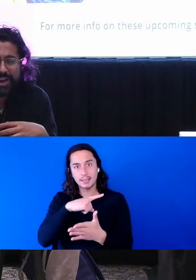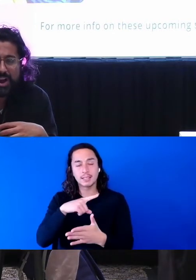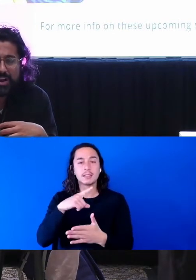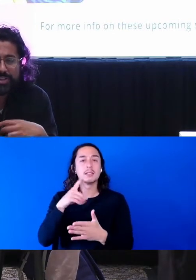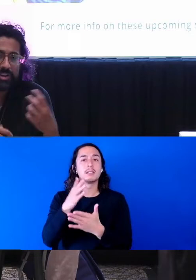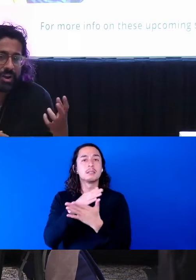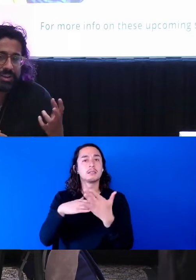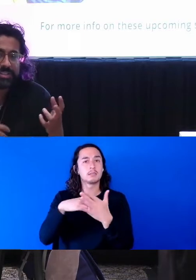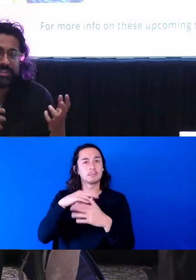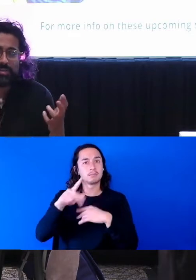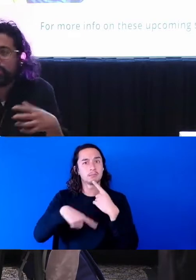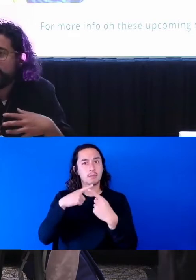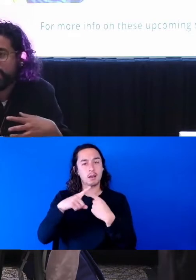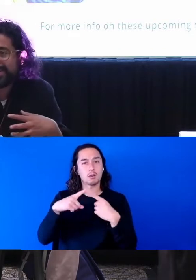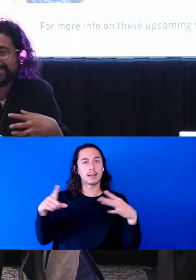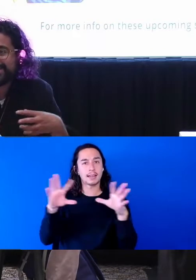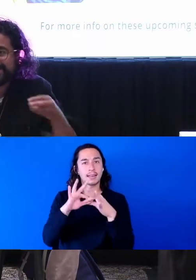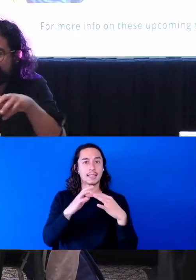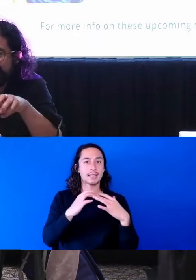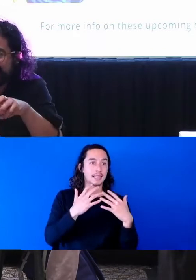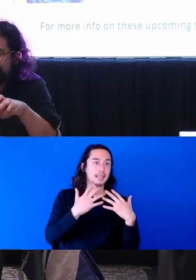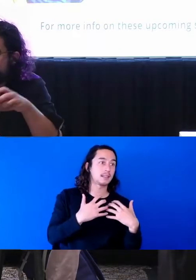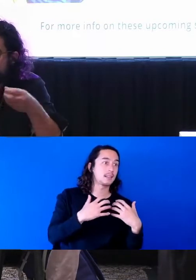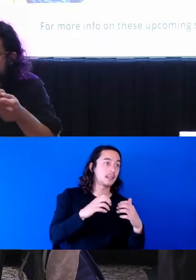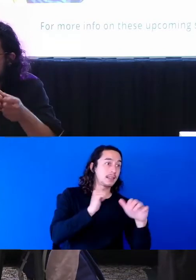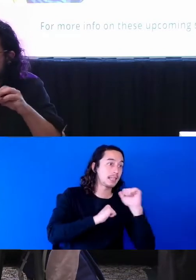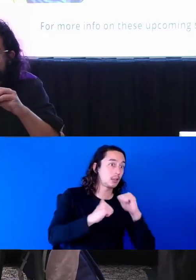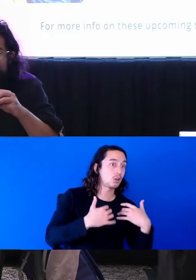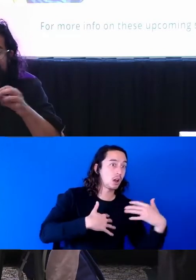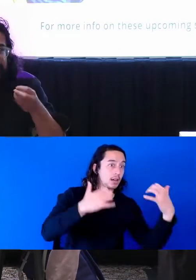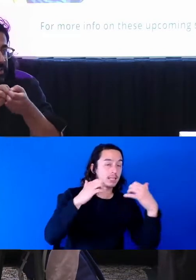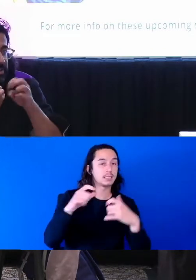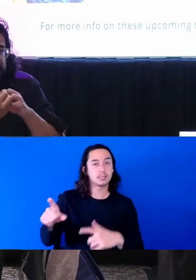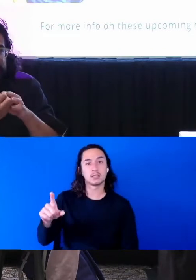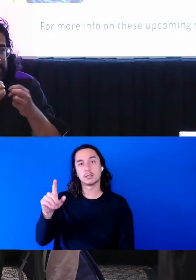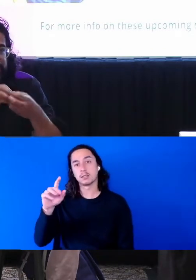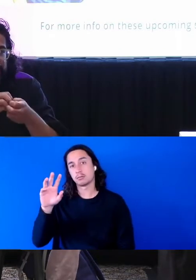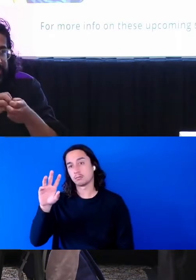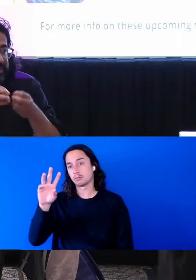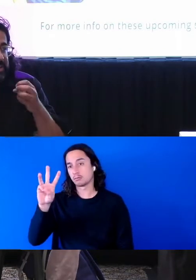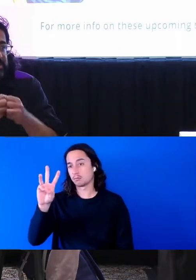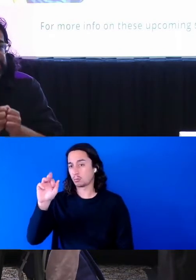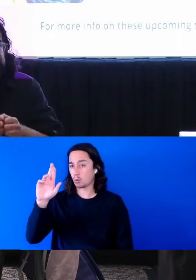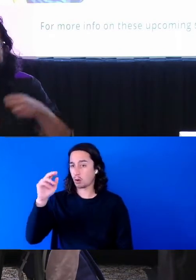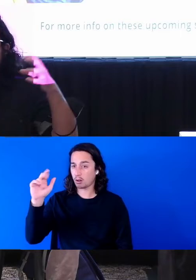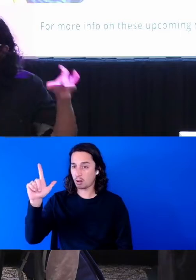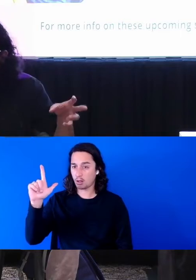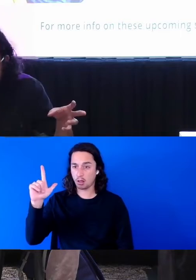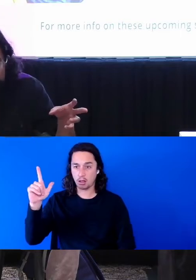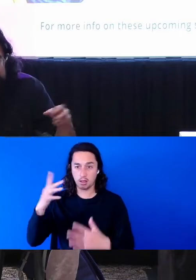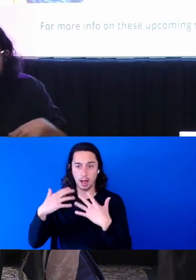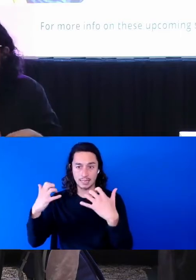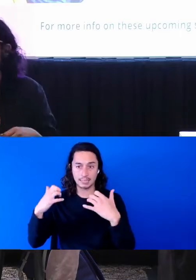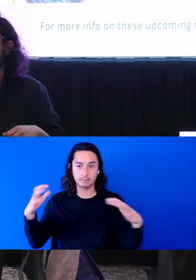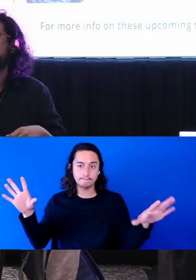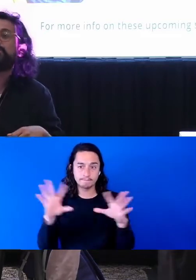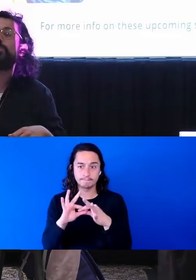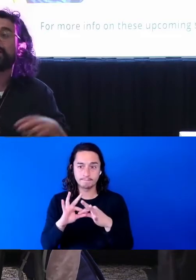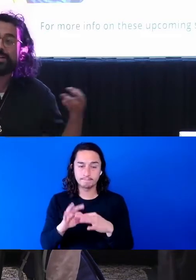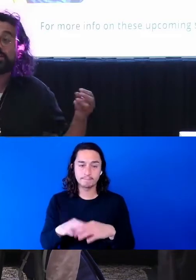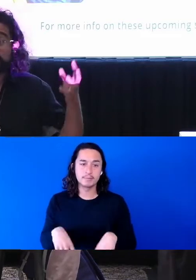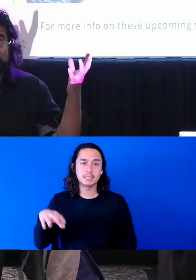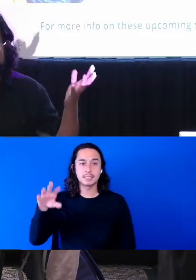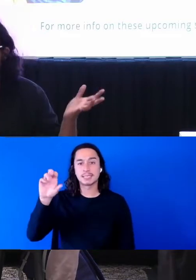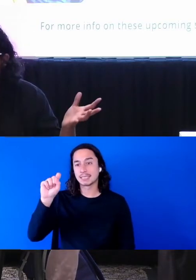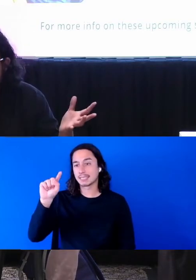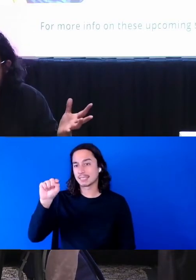connecting like theater audiences and Warhol audiences, right? There's like some intersection there, and like we can talk to each other and learn things. That's about connecting Stacey Pearl's audience to